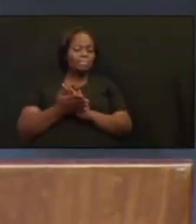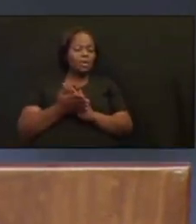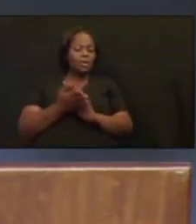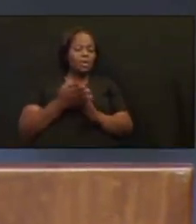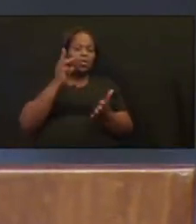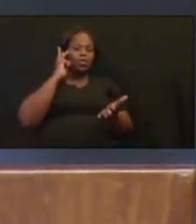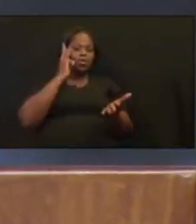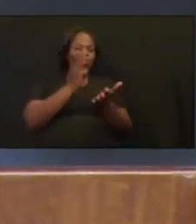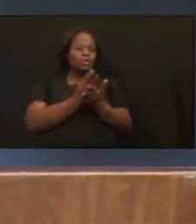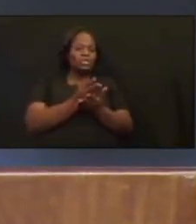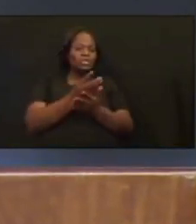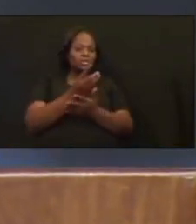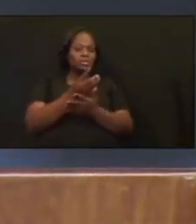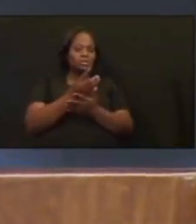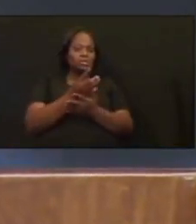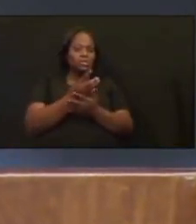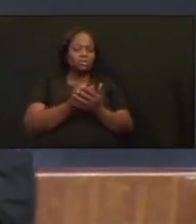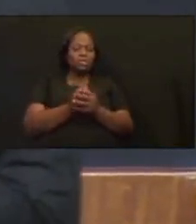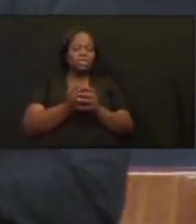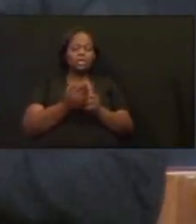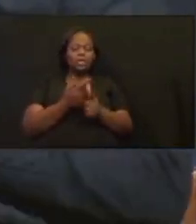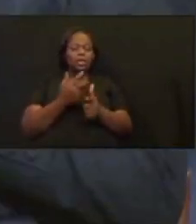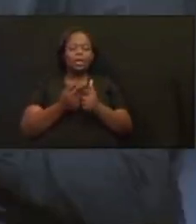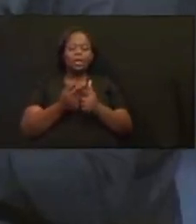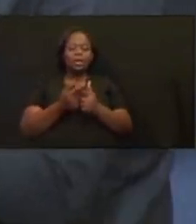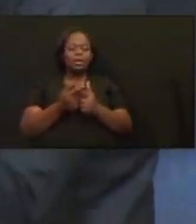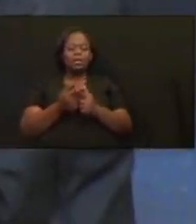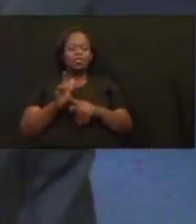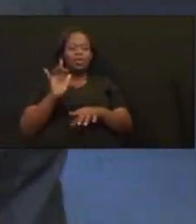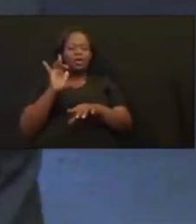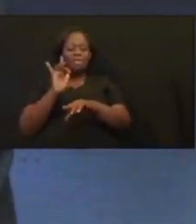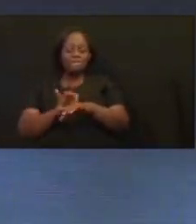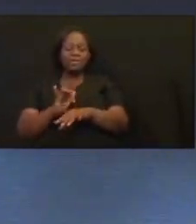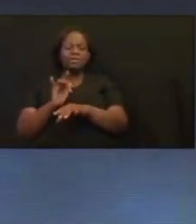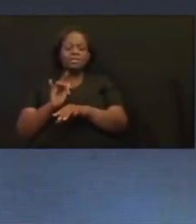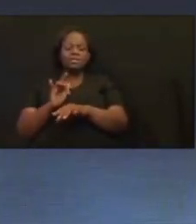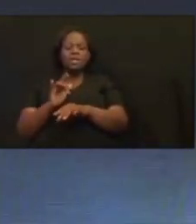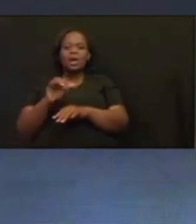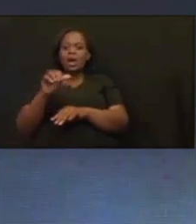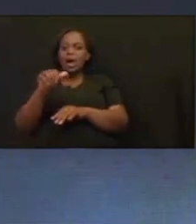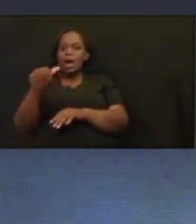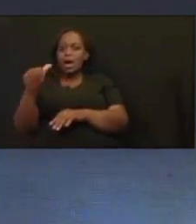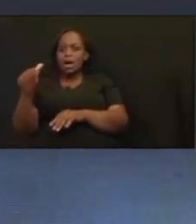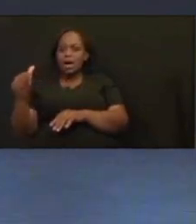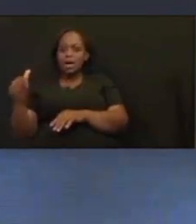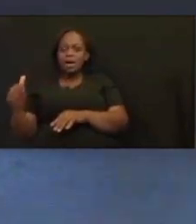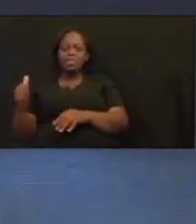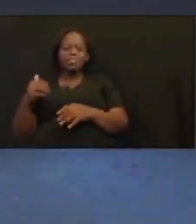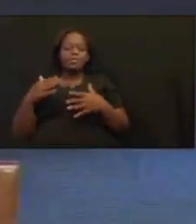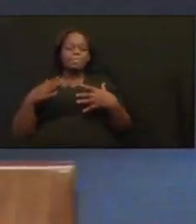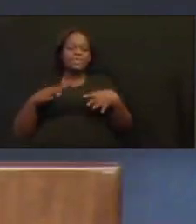It's a relay. There are many destinies who depend on your efficiency. for their advancement.